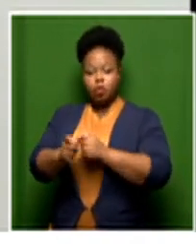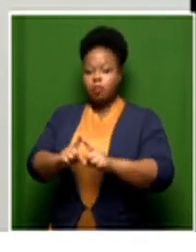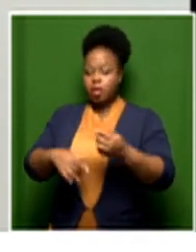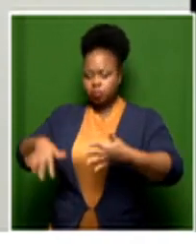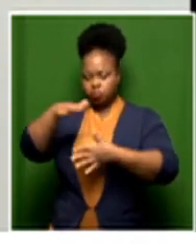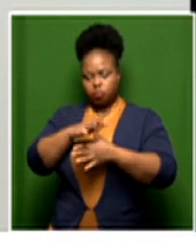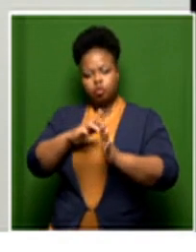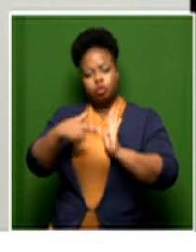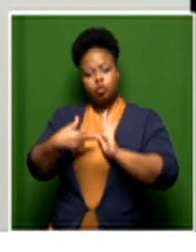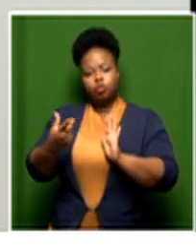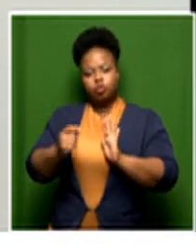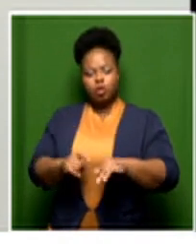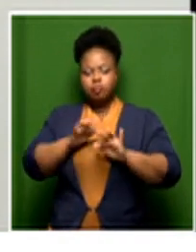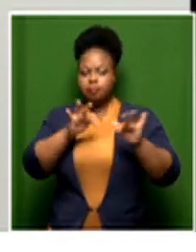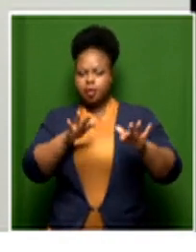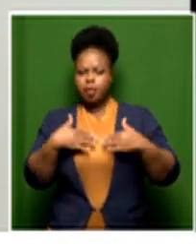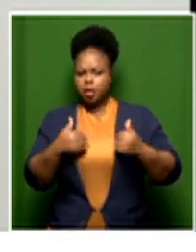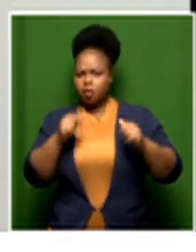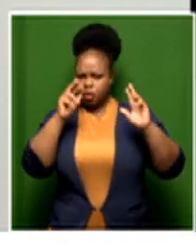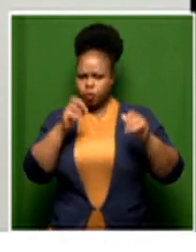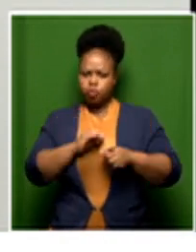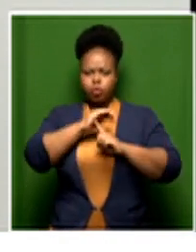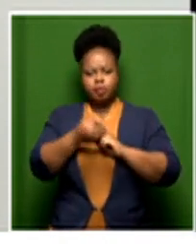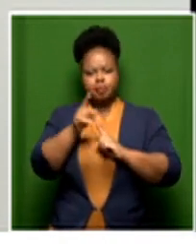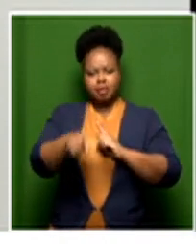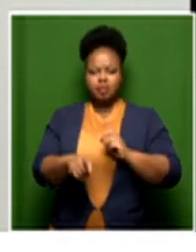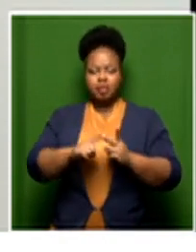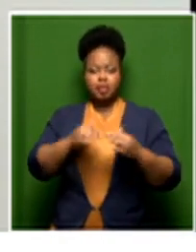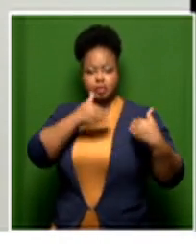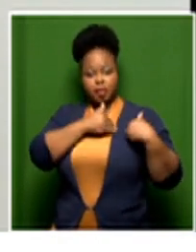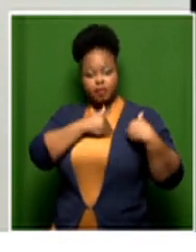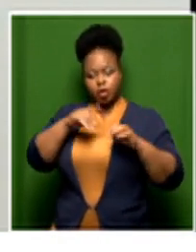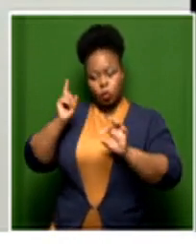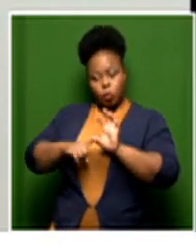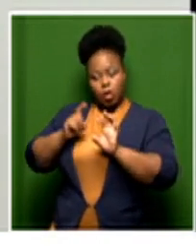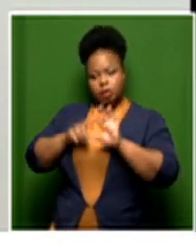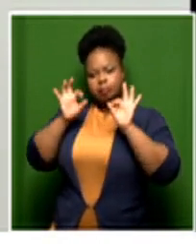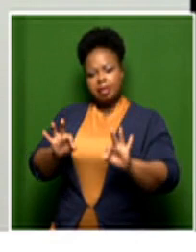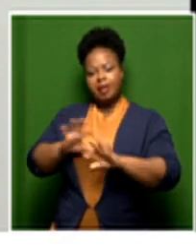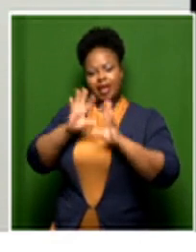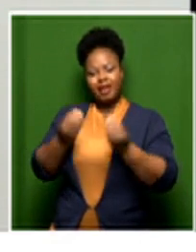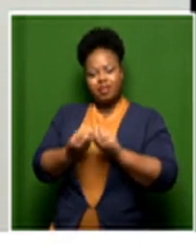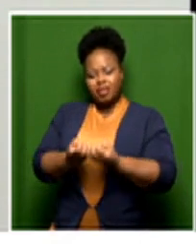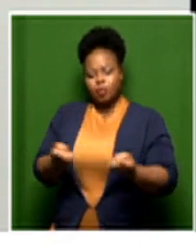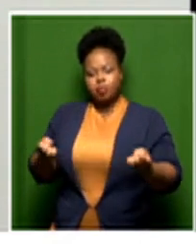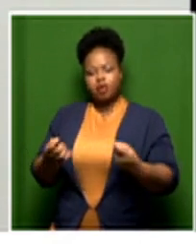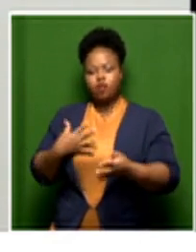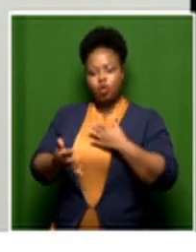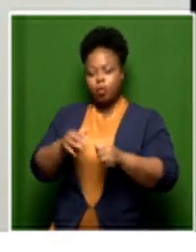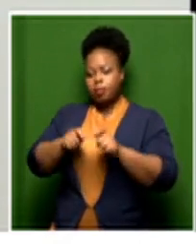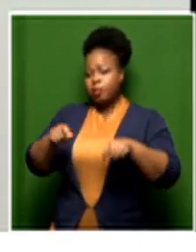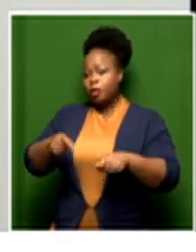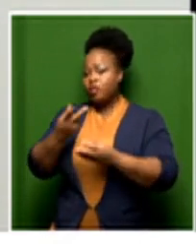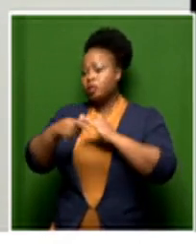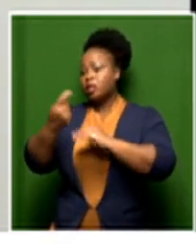public and its public health issues, but definitely the safety, quality and efficacy of all medicines and medical devices that will go into the South African